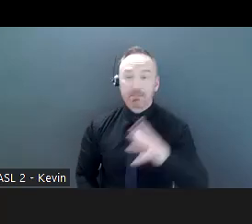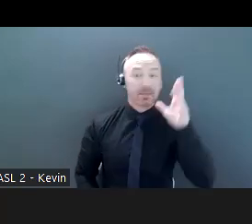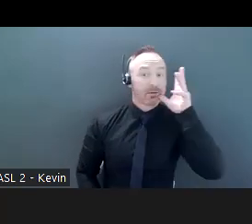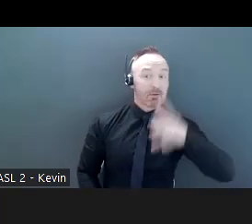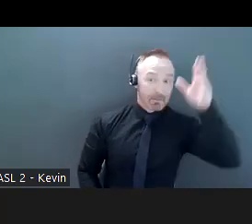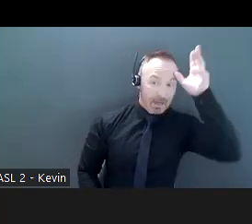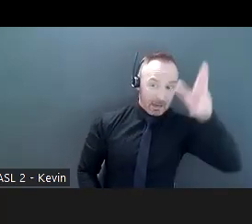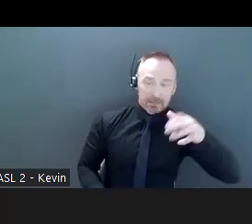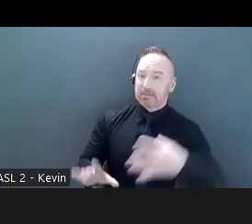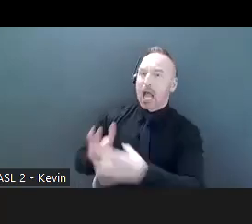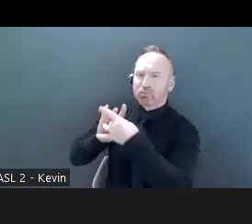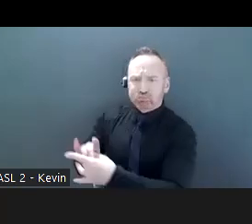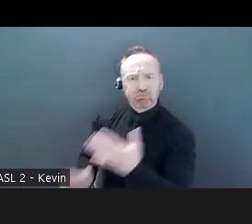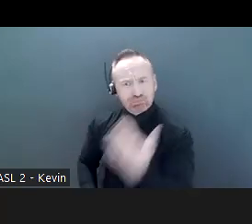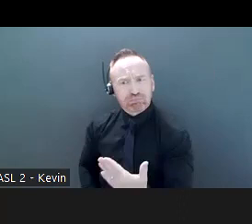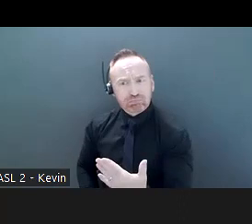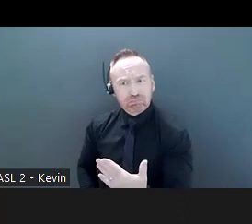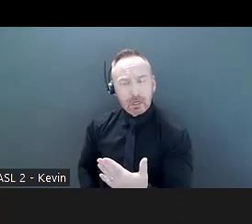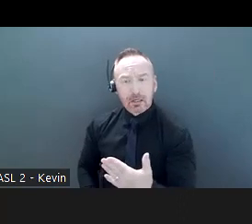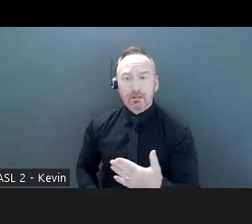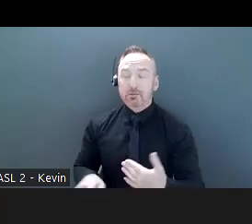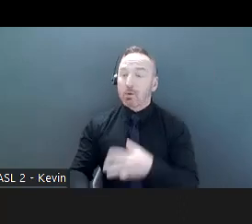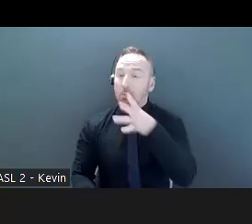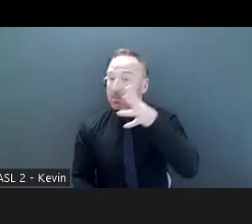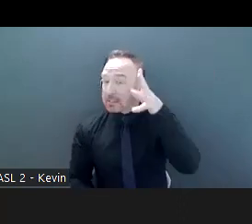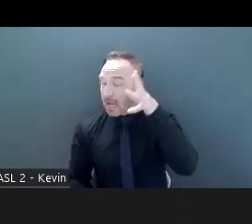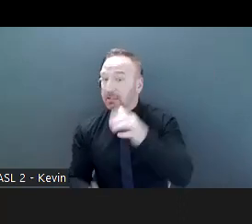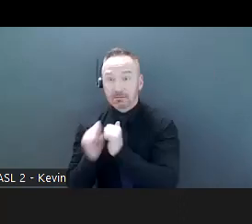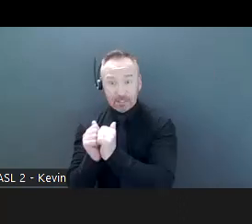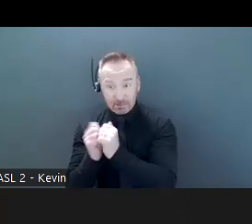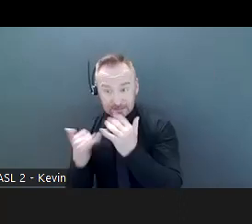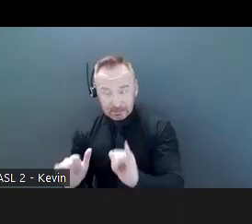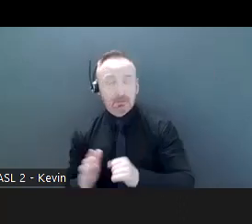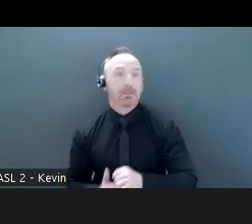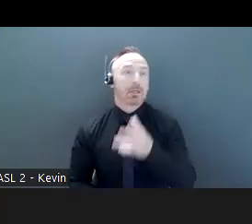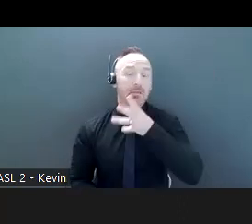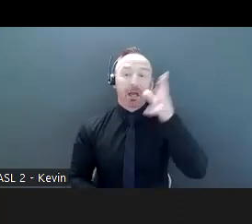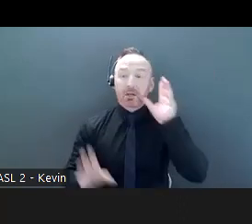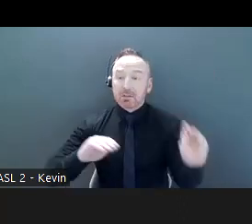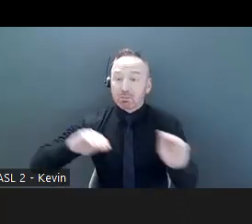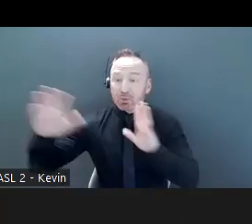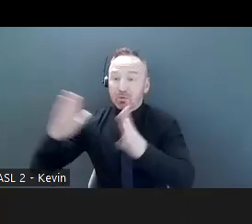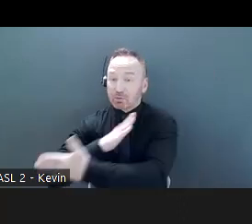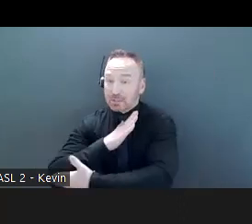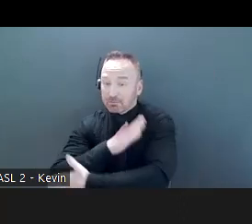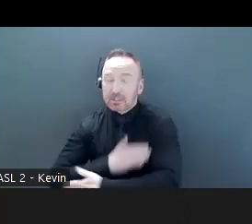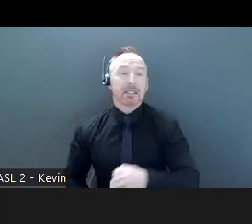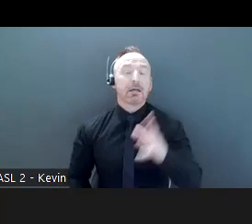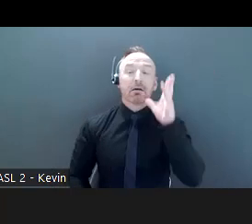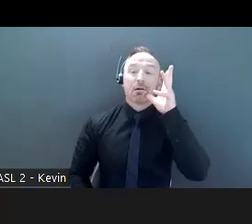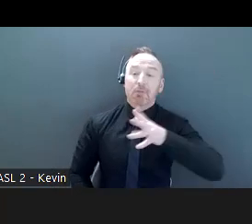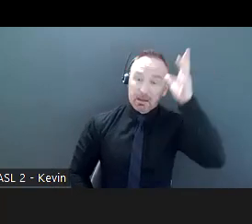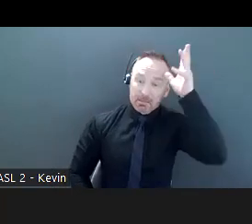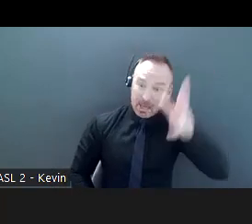but refuse grandparents' contact. Parents move to another country. Grandparents think parents